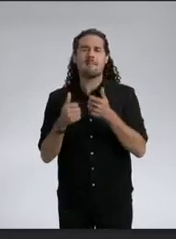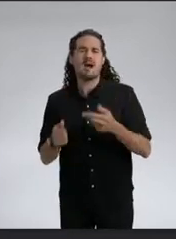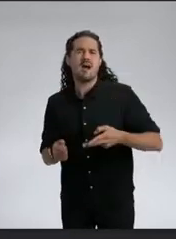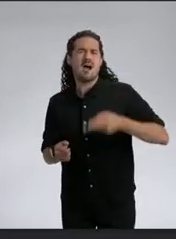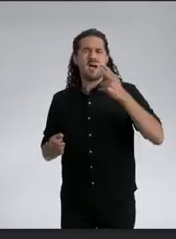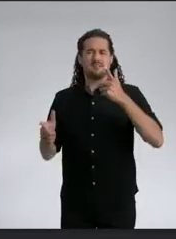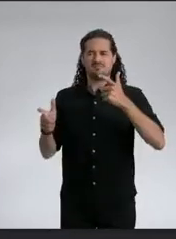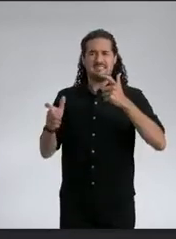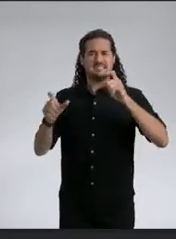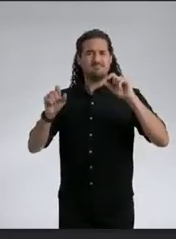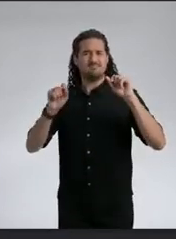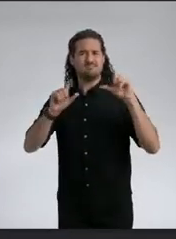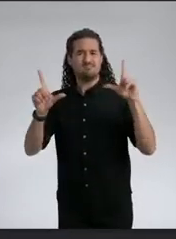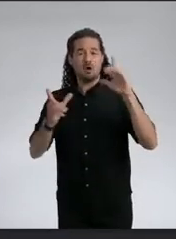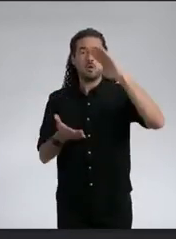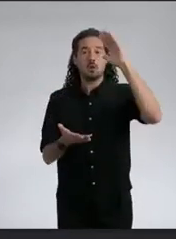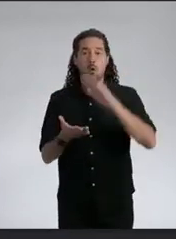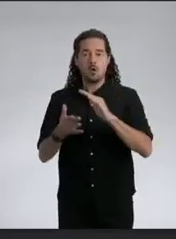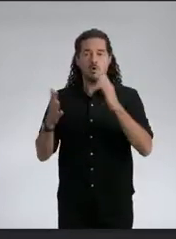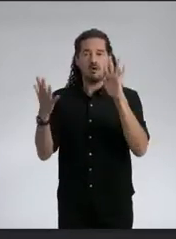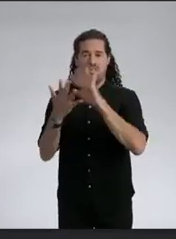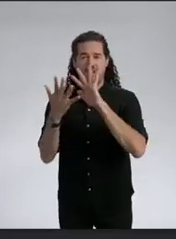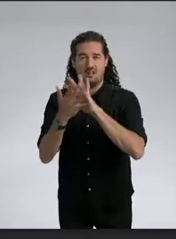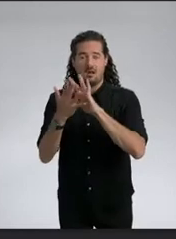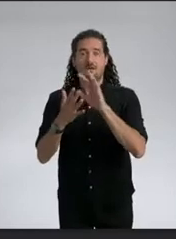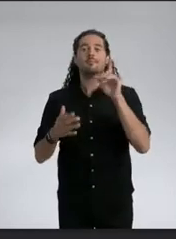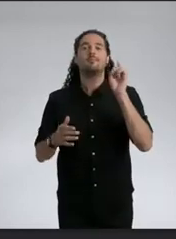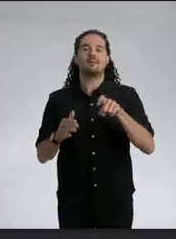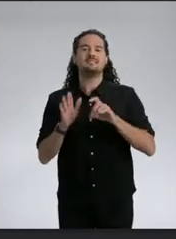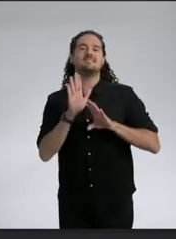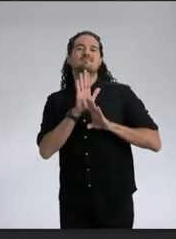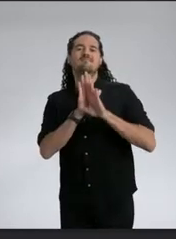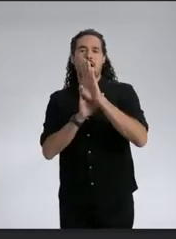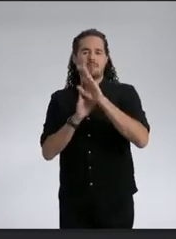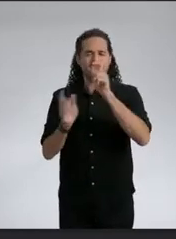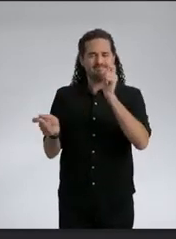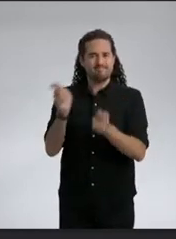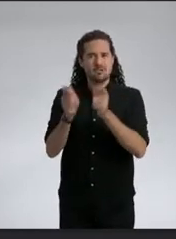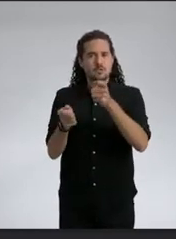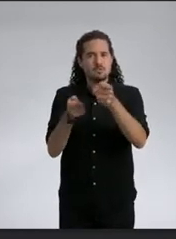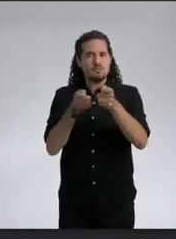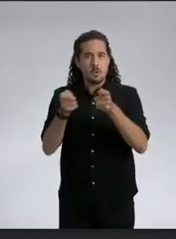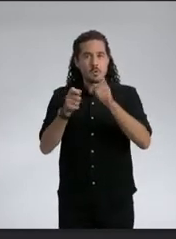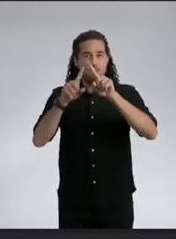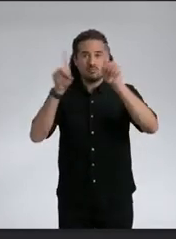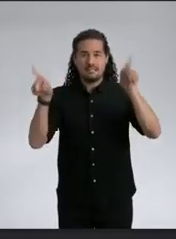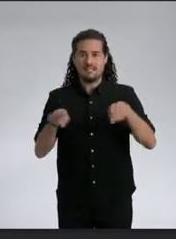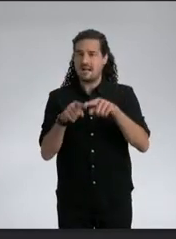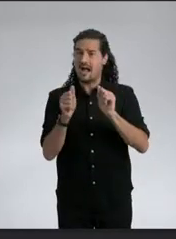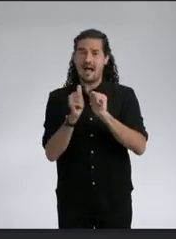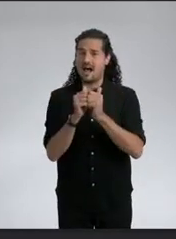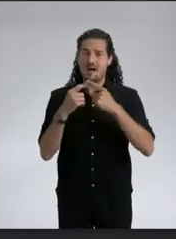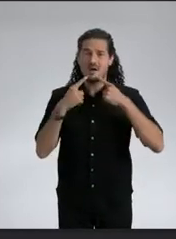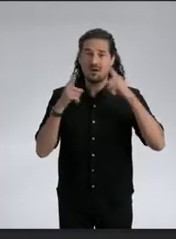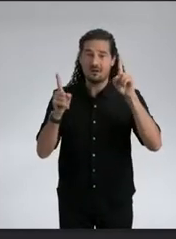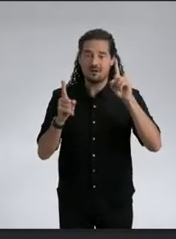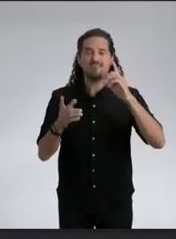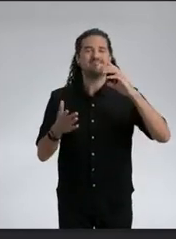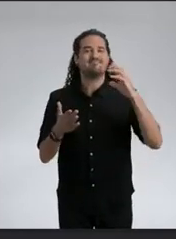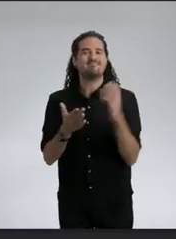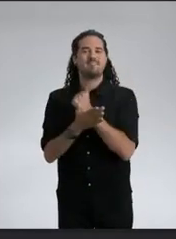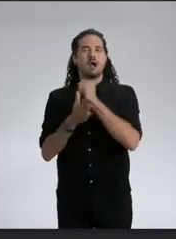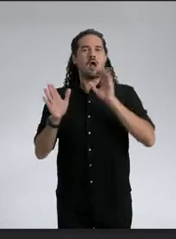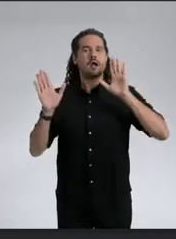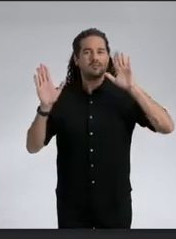and less judder, developers need more control over the display. To accomplish this, and take advantage of the awesome graphics performance